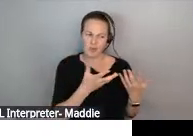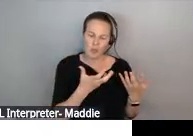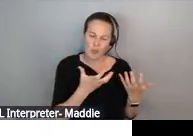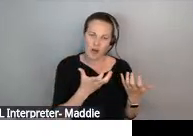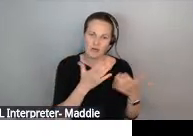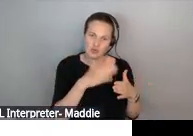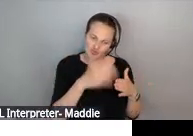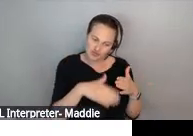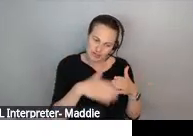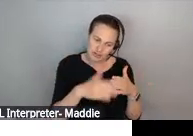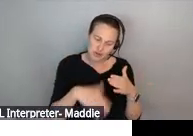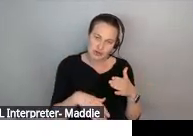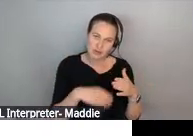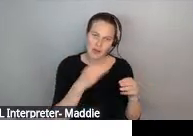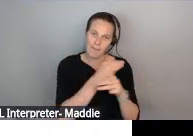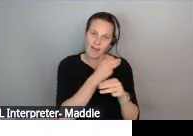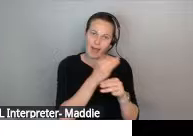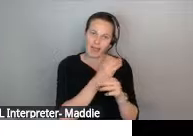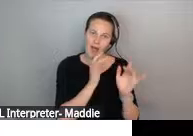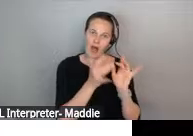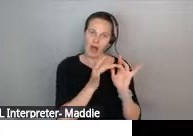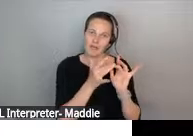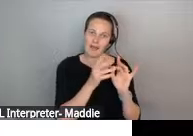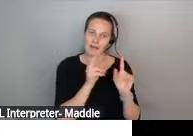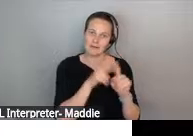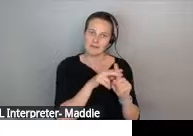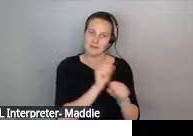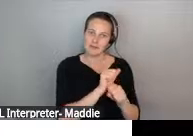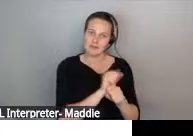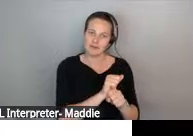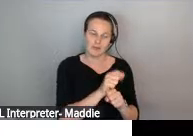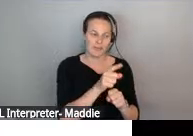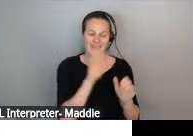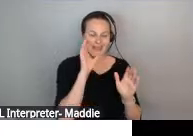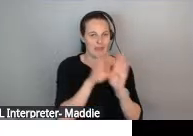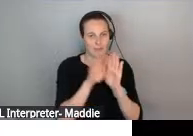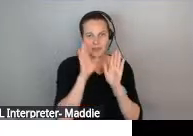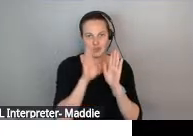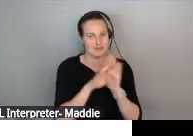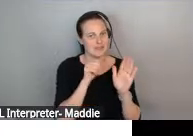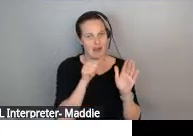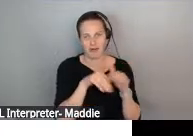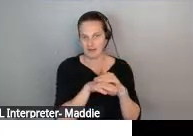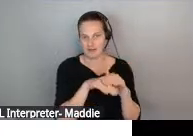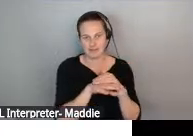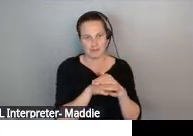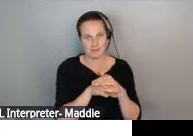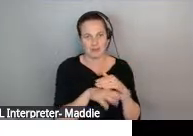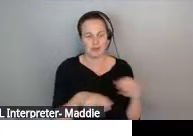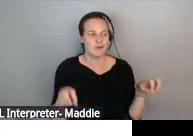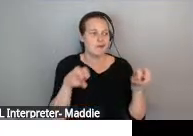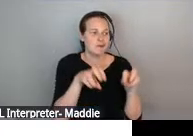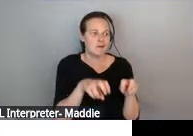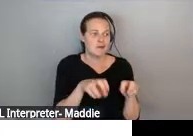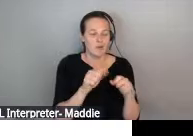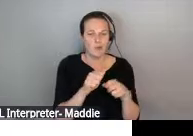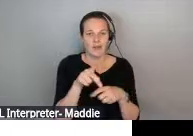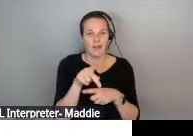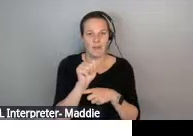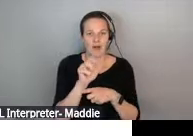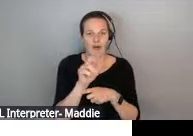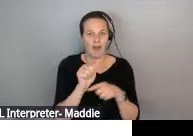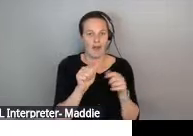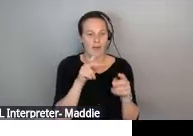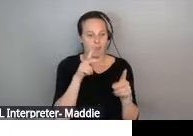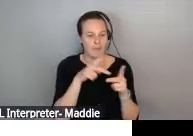was trying to complete a math assignment online, and the images on there were not accessible for them. So they had to sit with their paraprofessional. The paraprofessional read